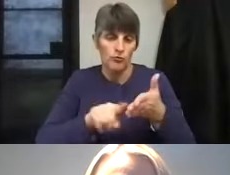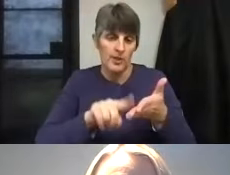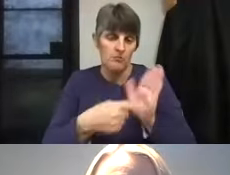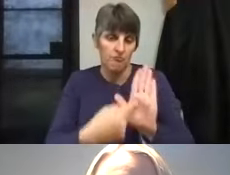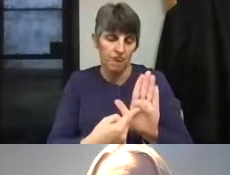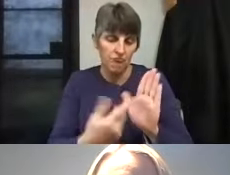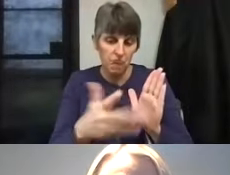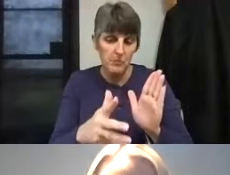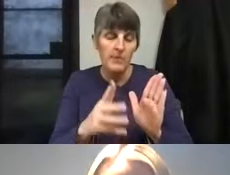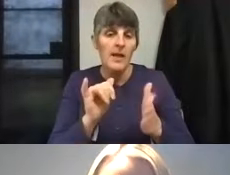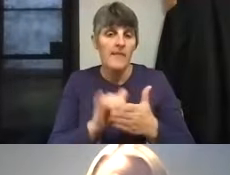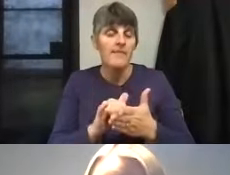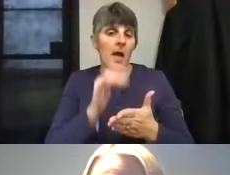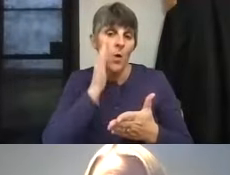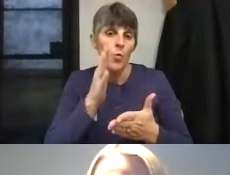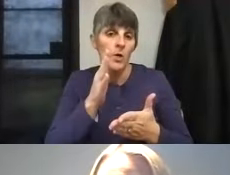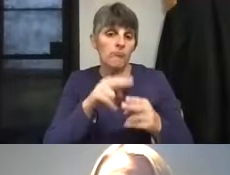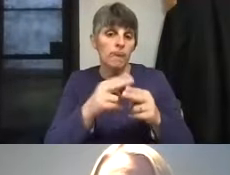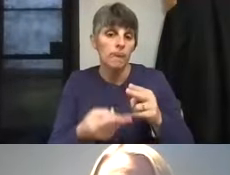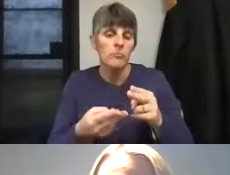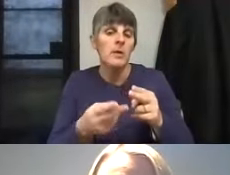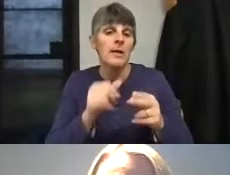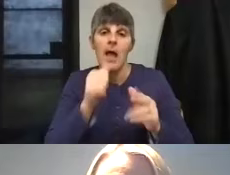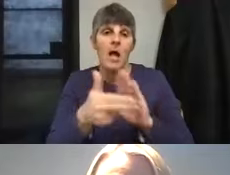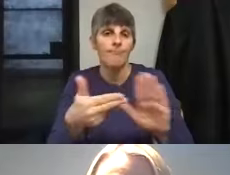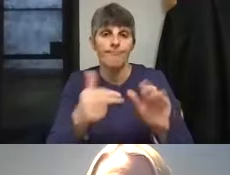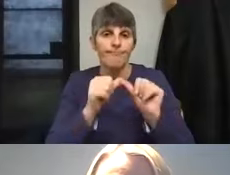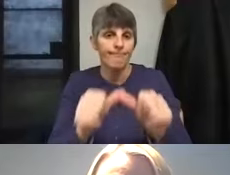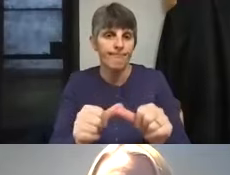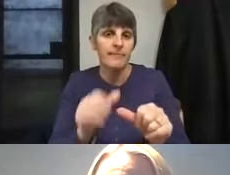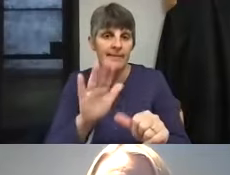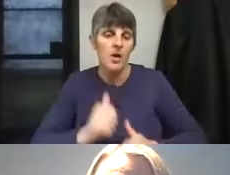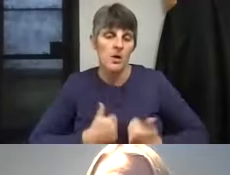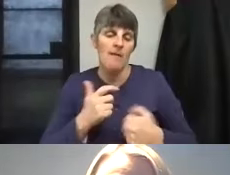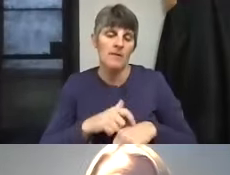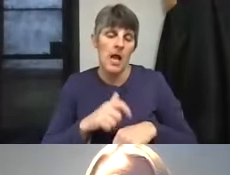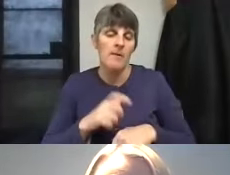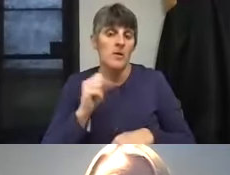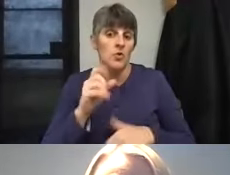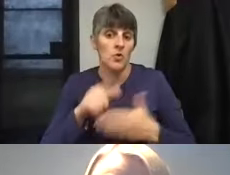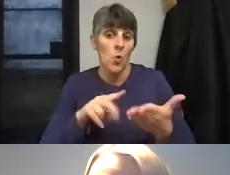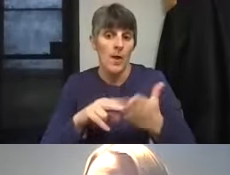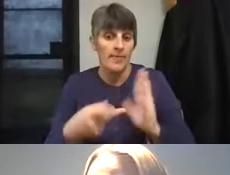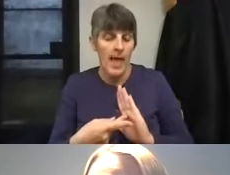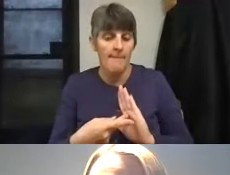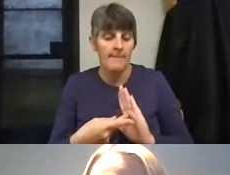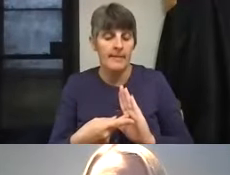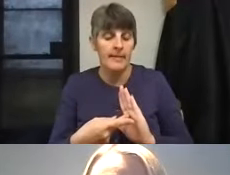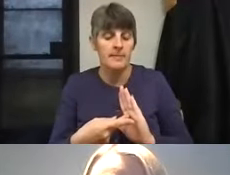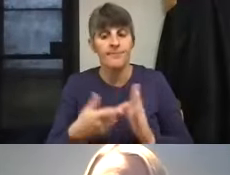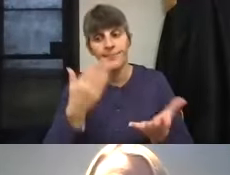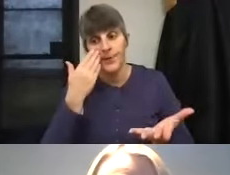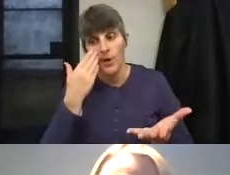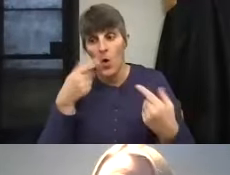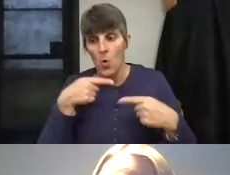suggests, that will drop that diagnosis in their lifetime. So what that means is that,